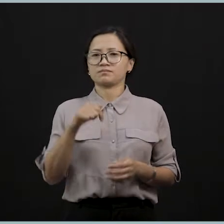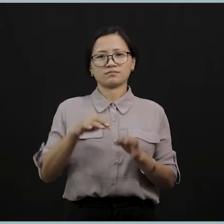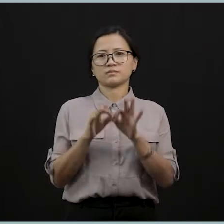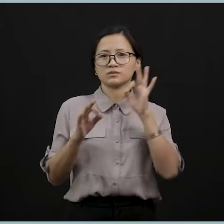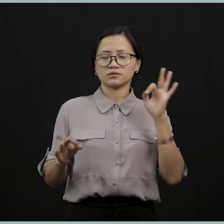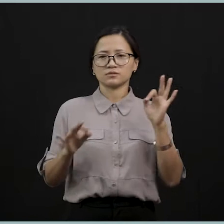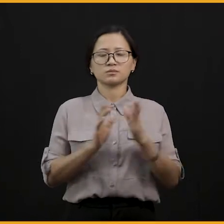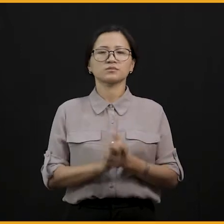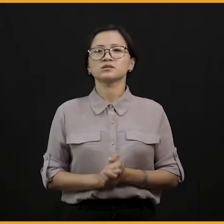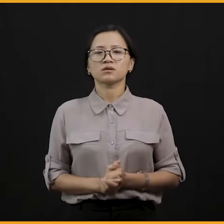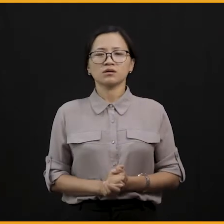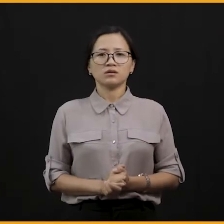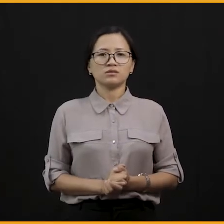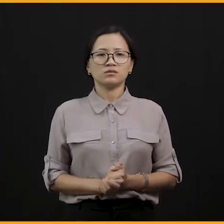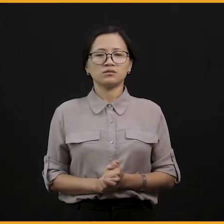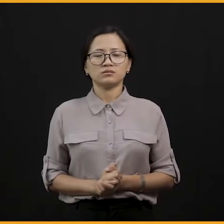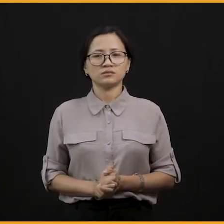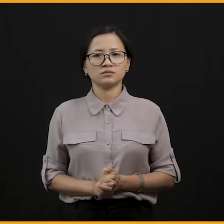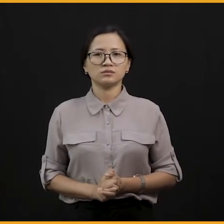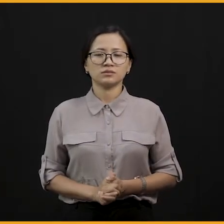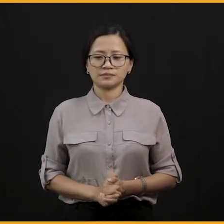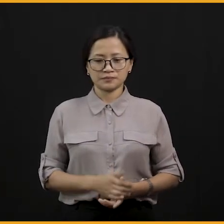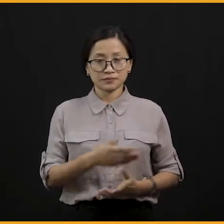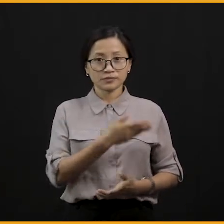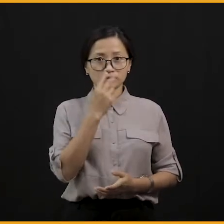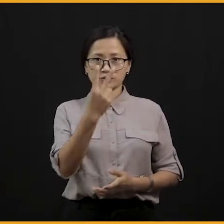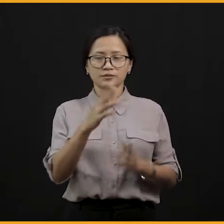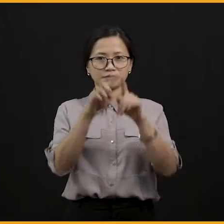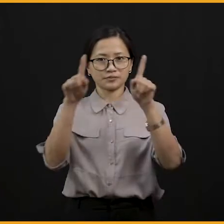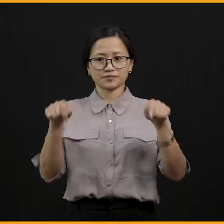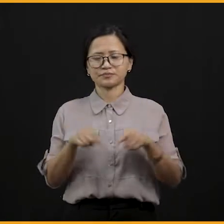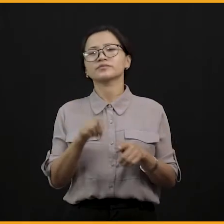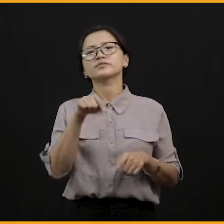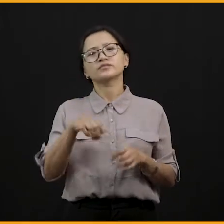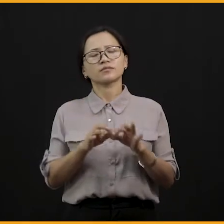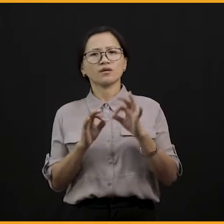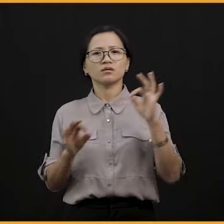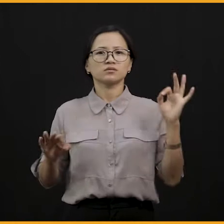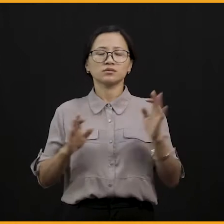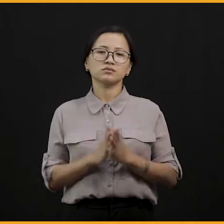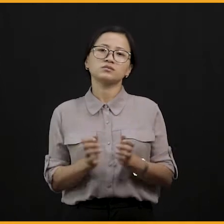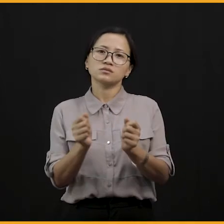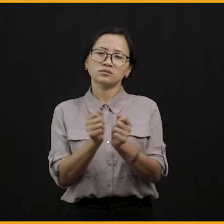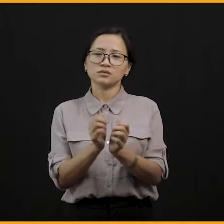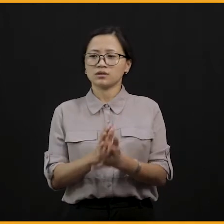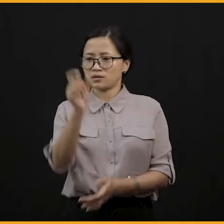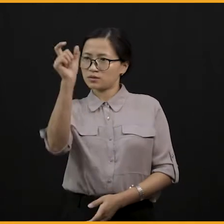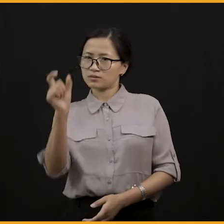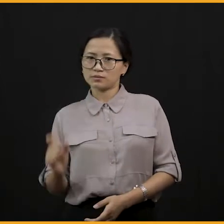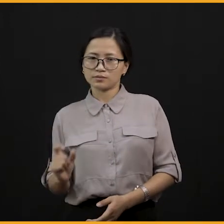okay? So students, here, this story start with a